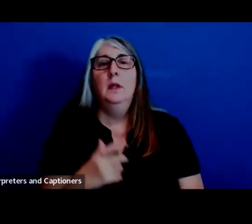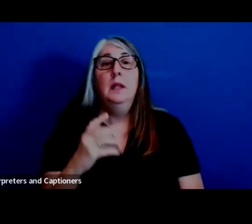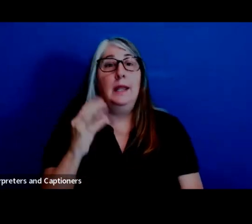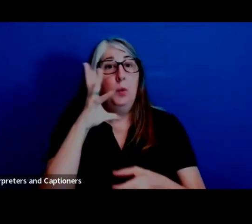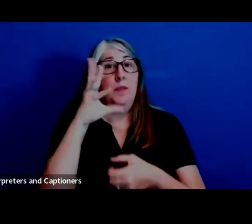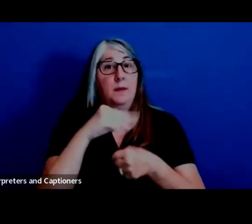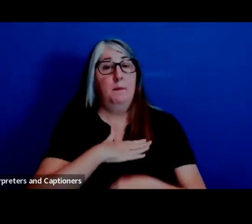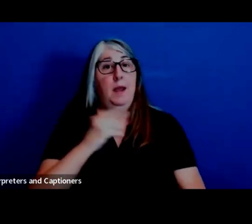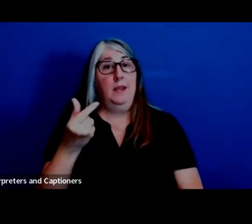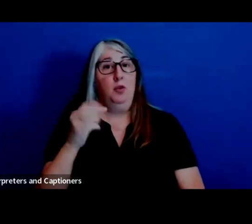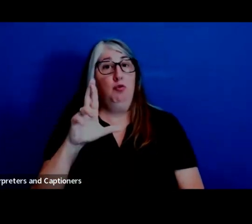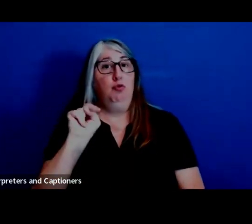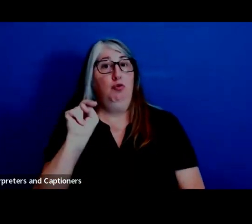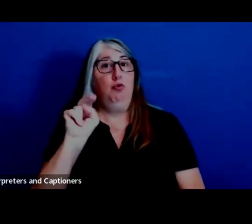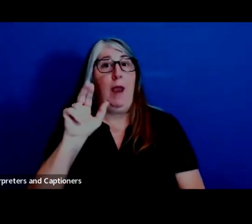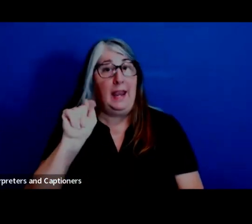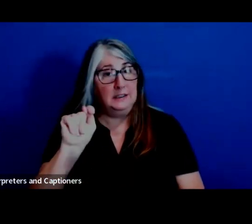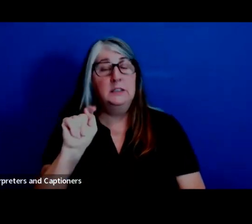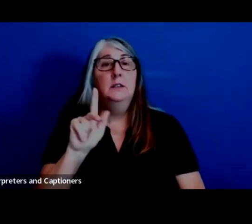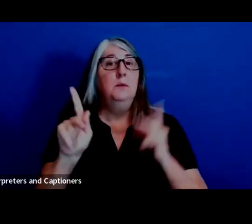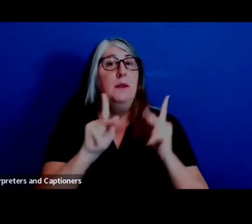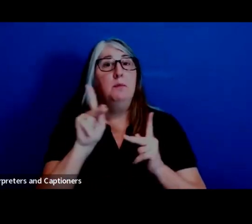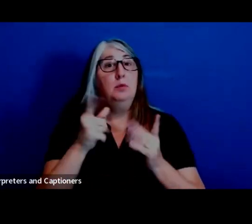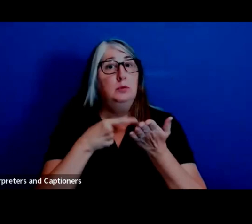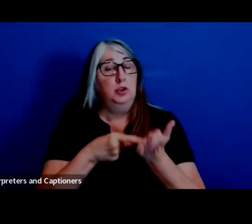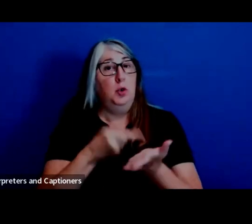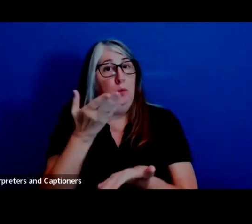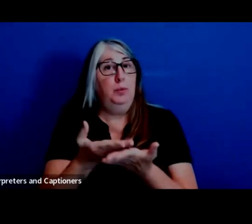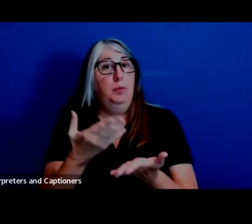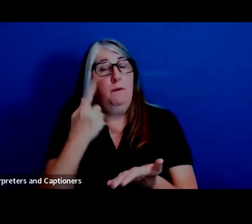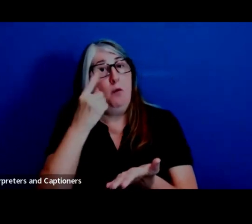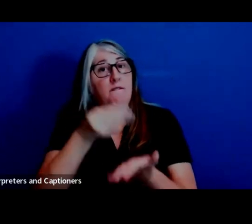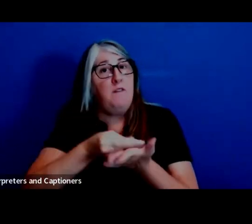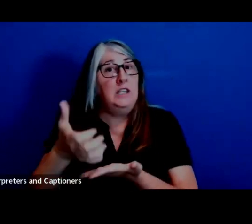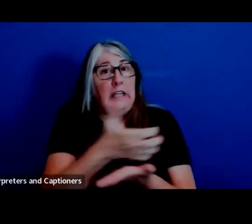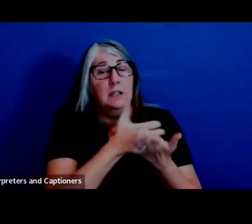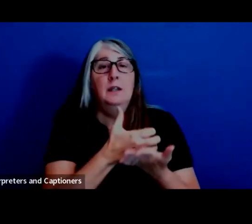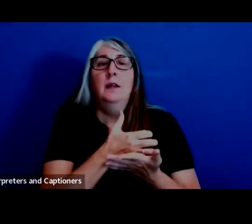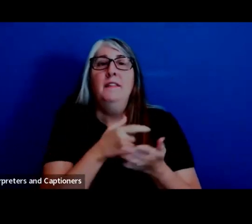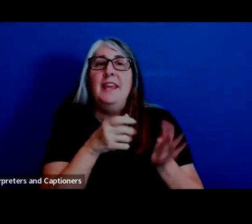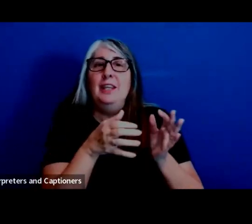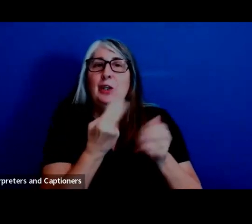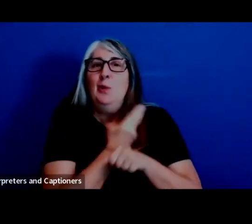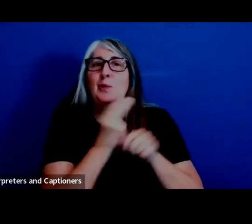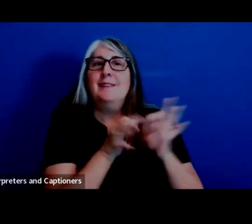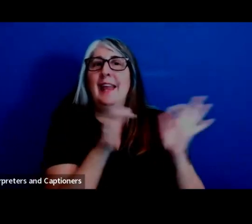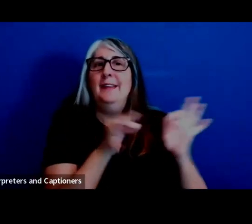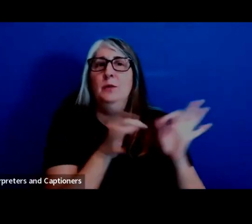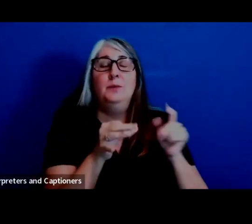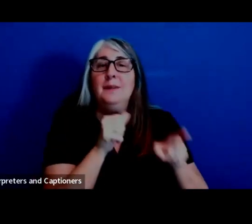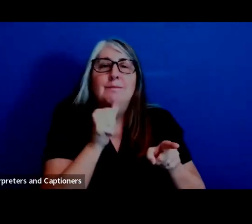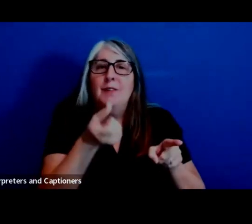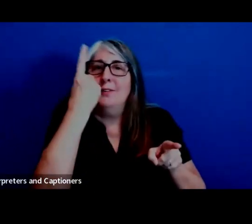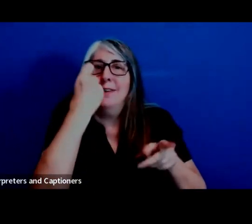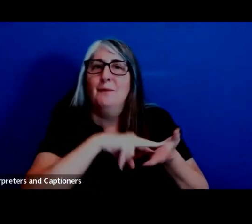to demonstrate that they're really doing the work, it uses this language without a deeper understanding and without a way for the